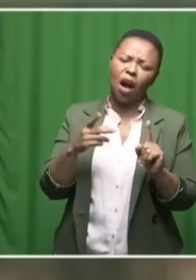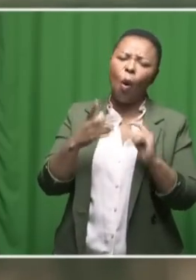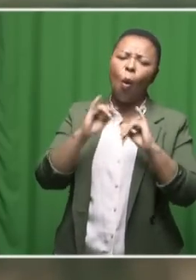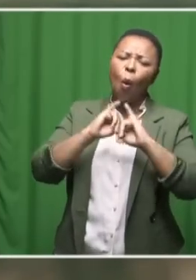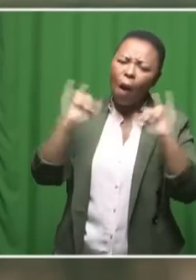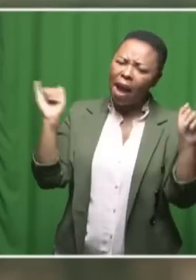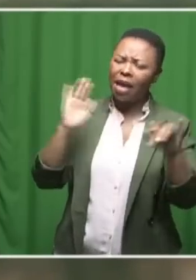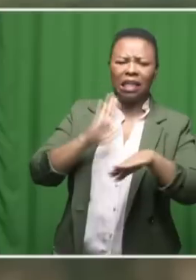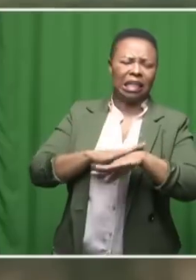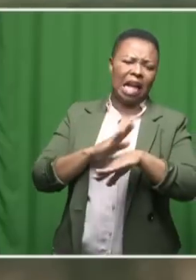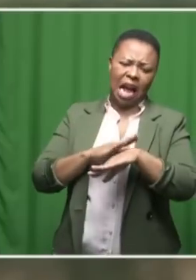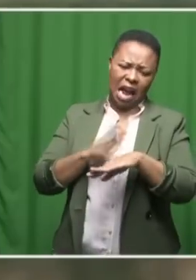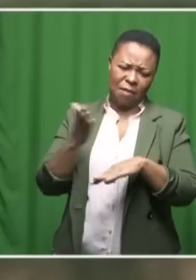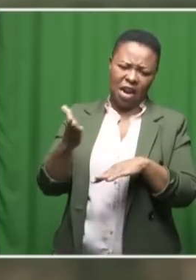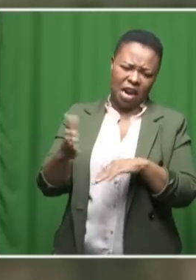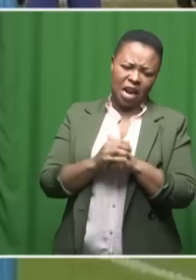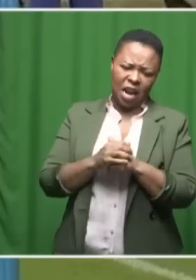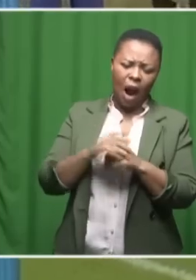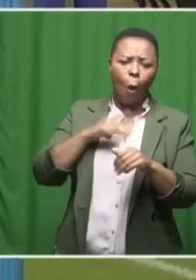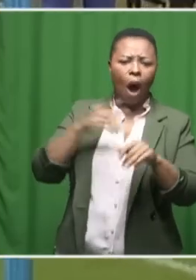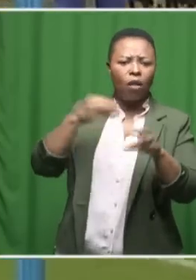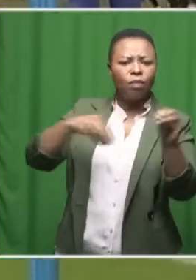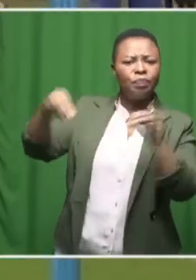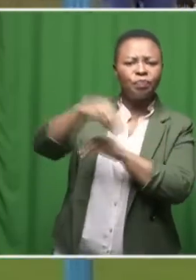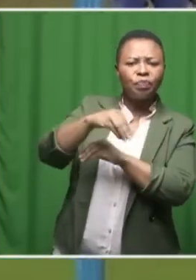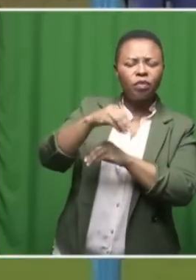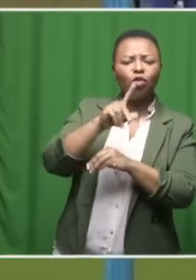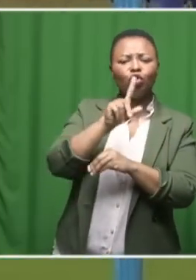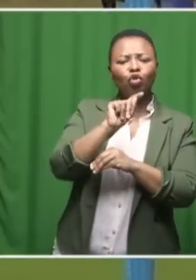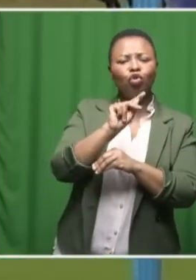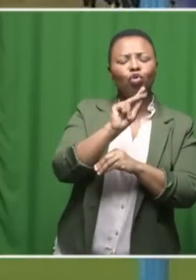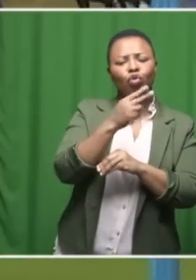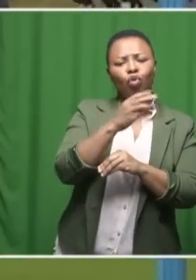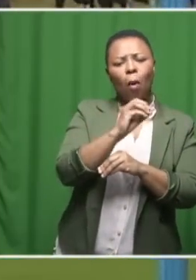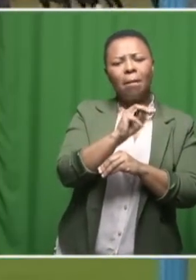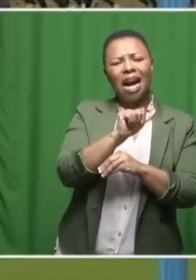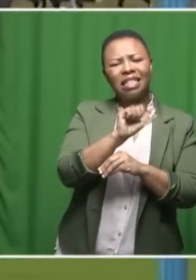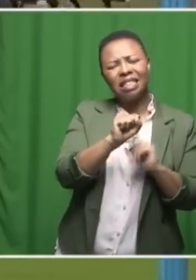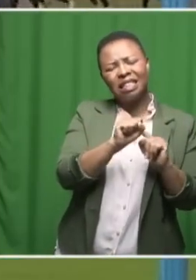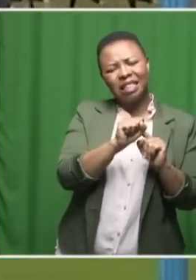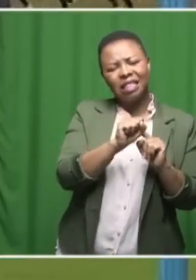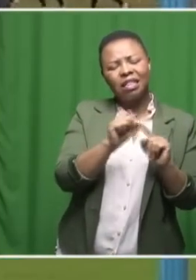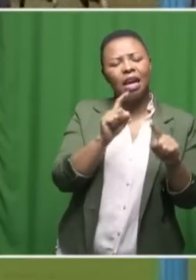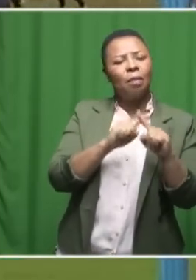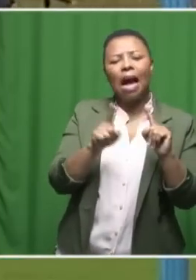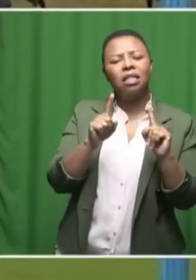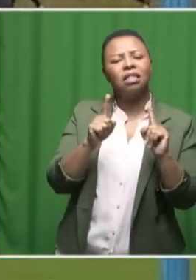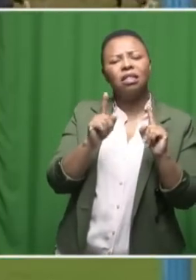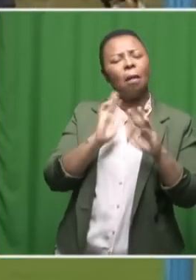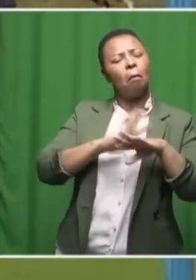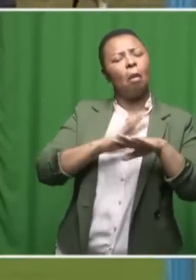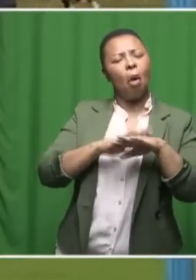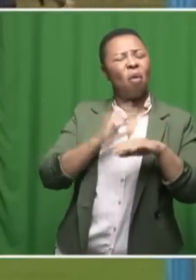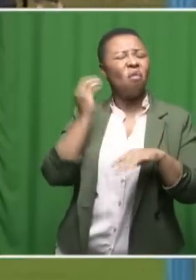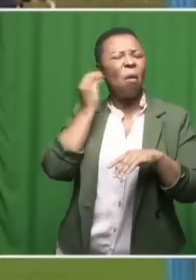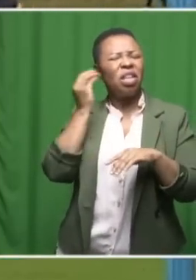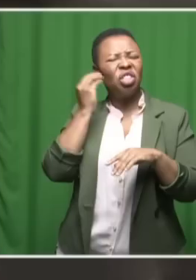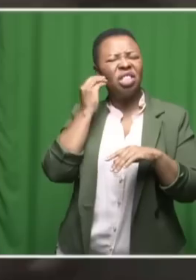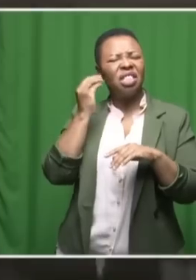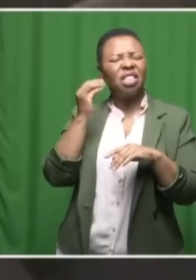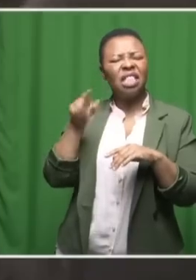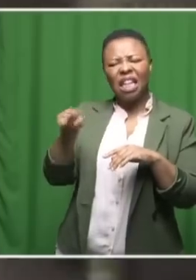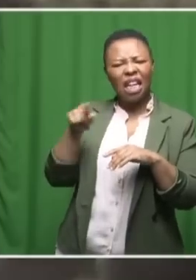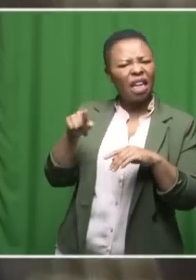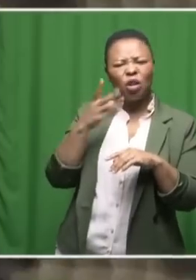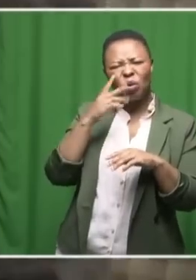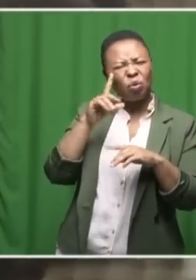Bridge. After replacing Thomas Tuchel. But of course, lots being said about what is going on at Chelsea.